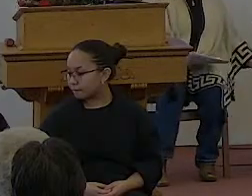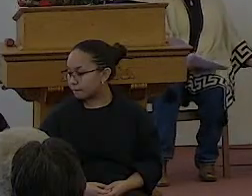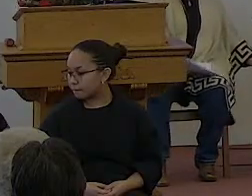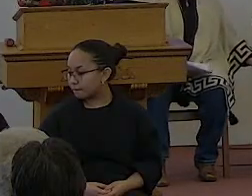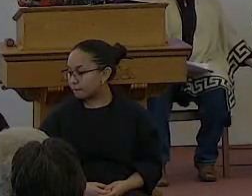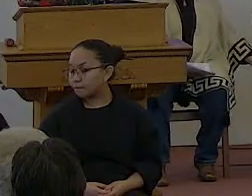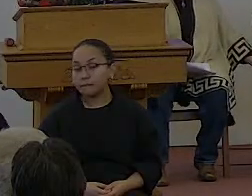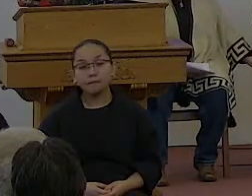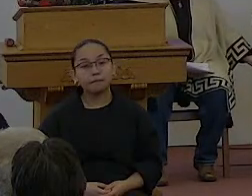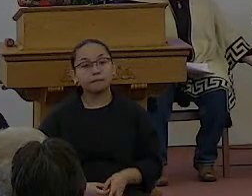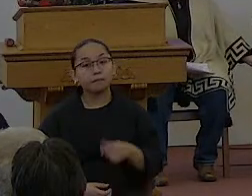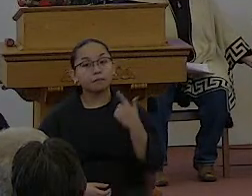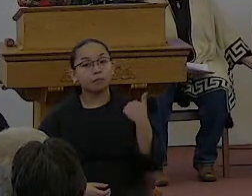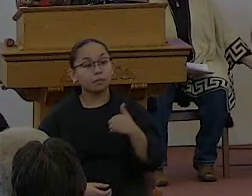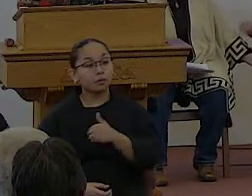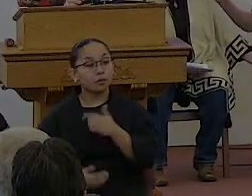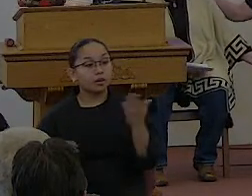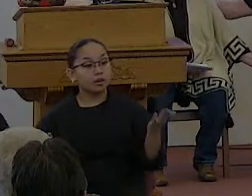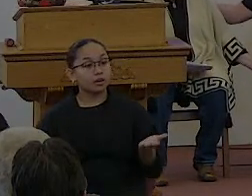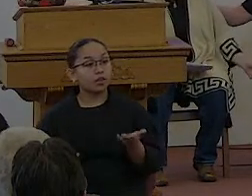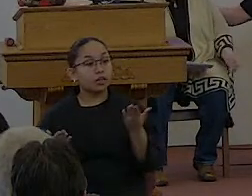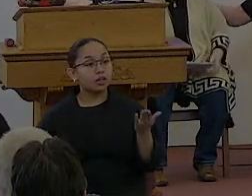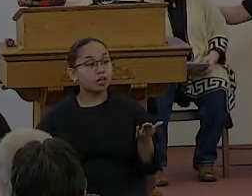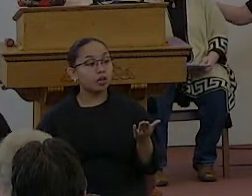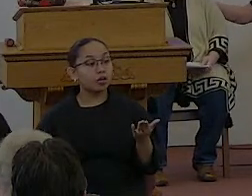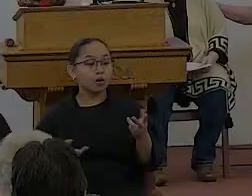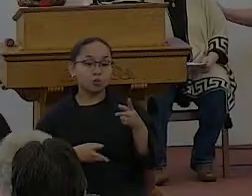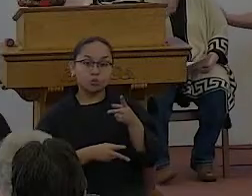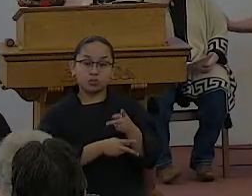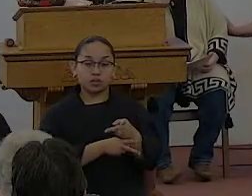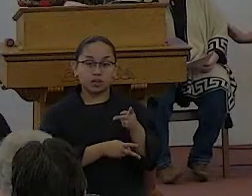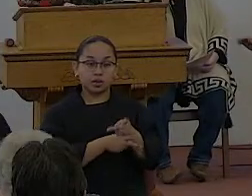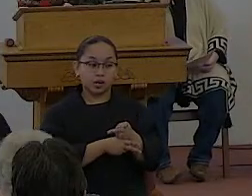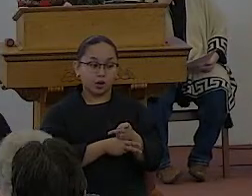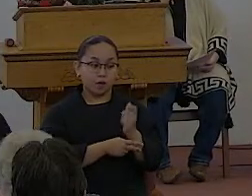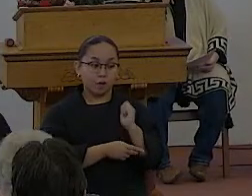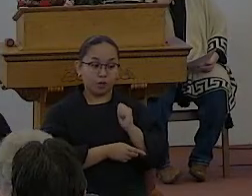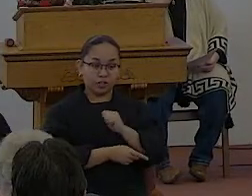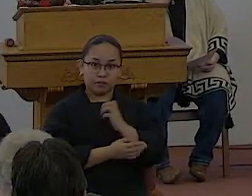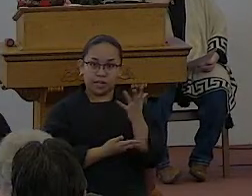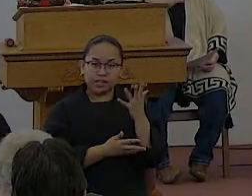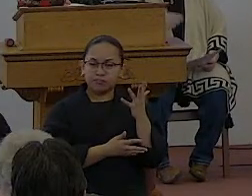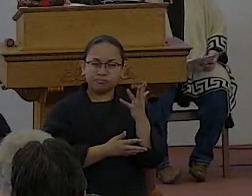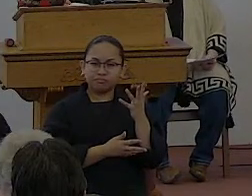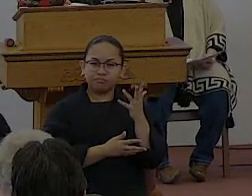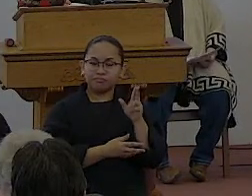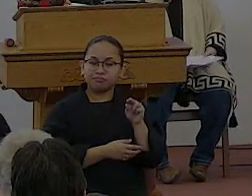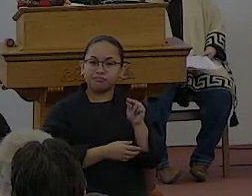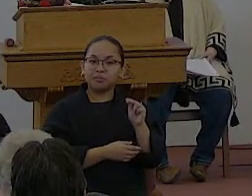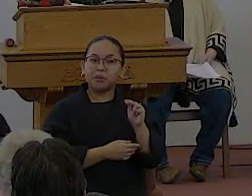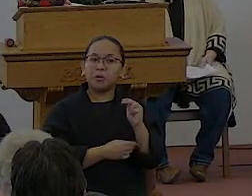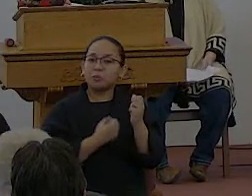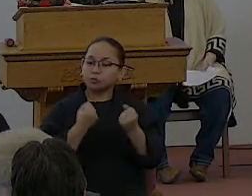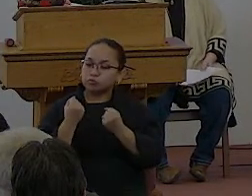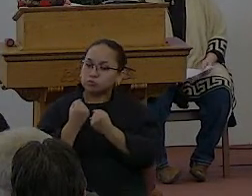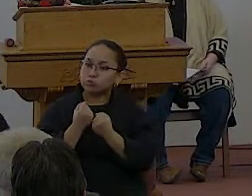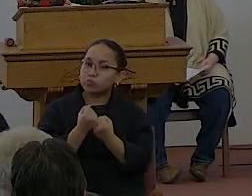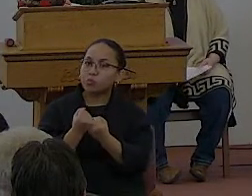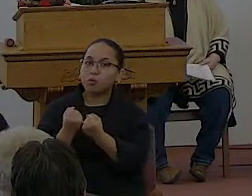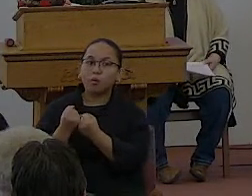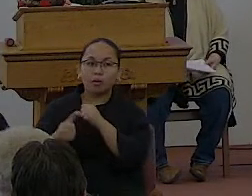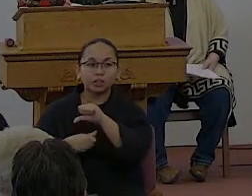We exist to not just take care for ourselves, but to offer mutual support for each